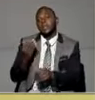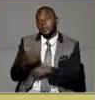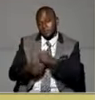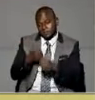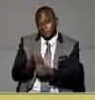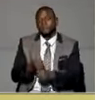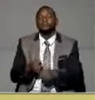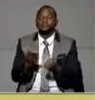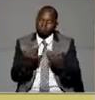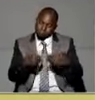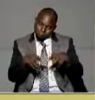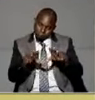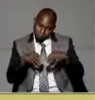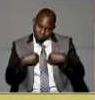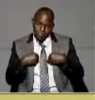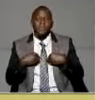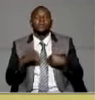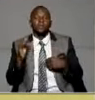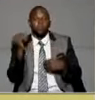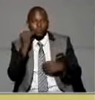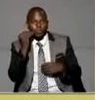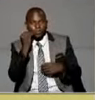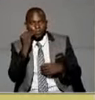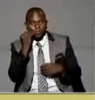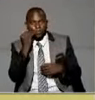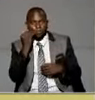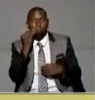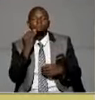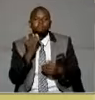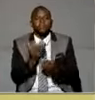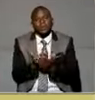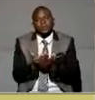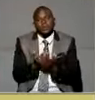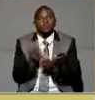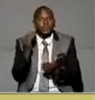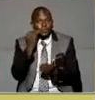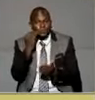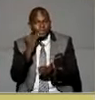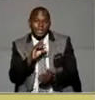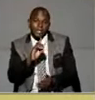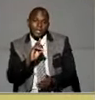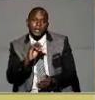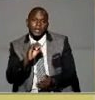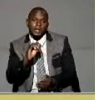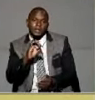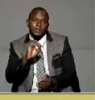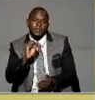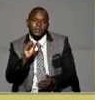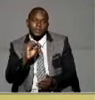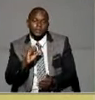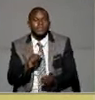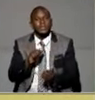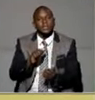granted the status of a diocese mm-hmm. Which was requested by Busoga Diocese of East Busoga, that is